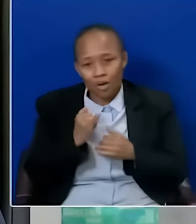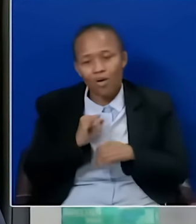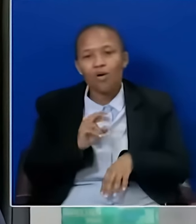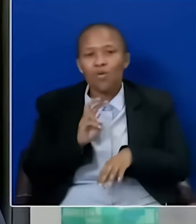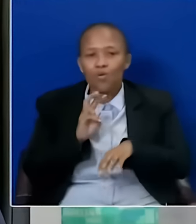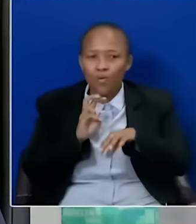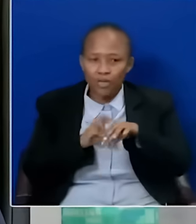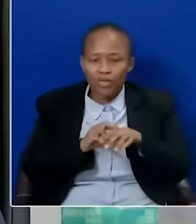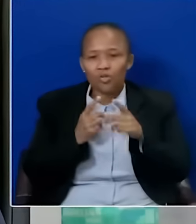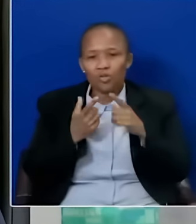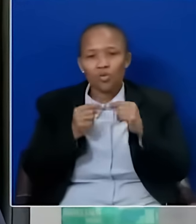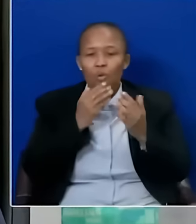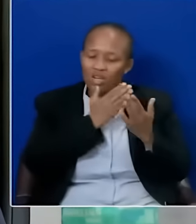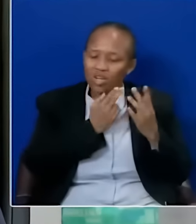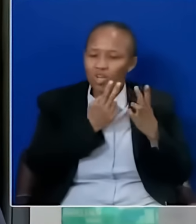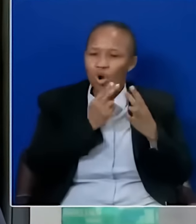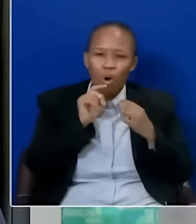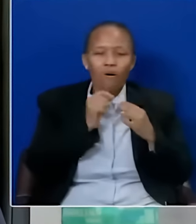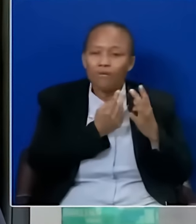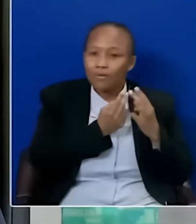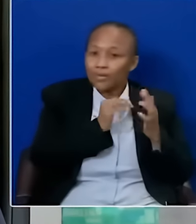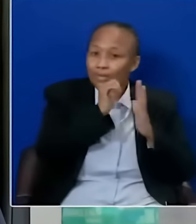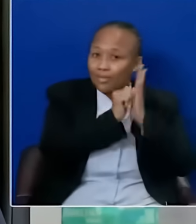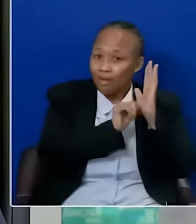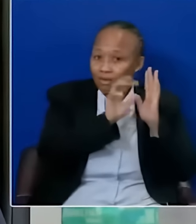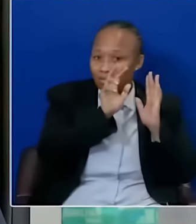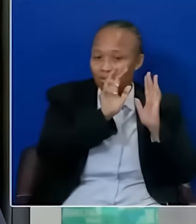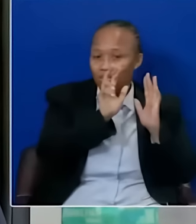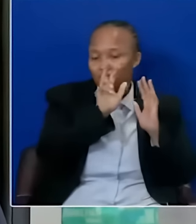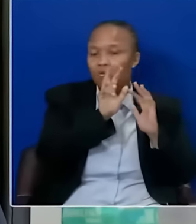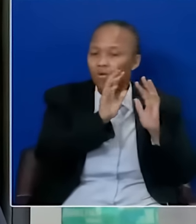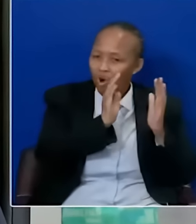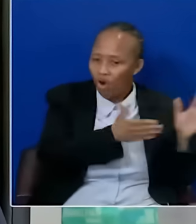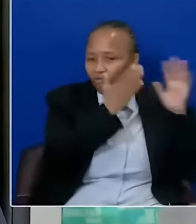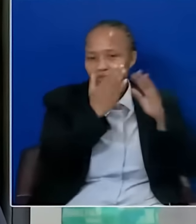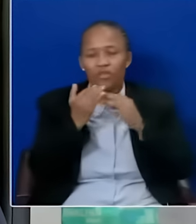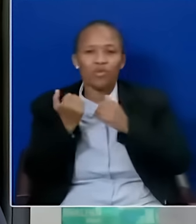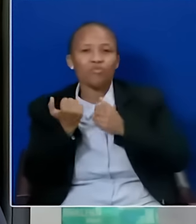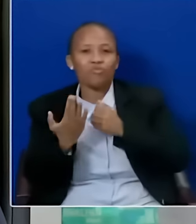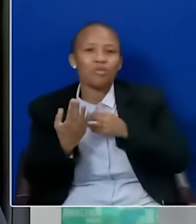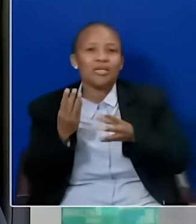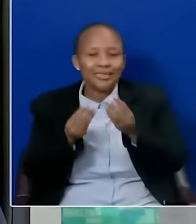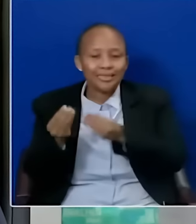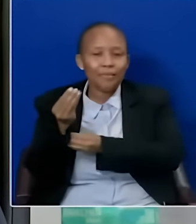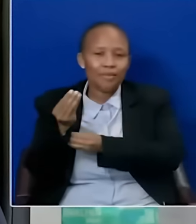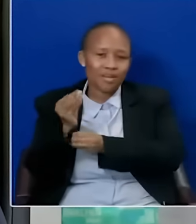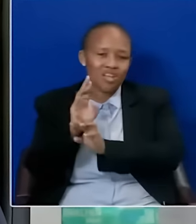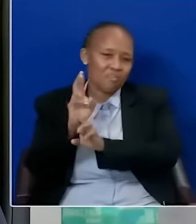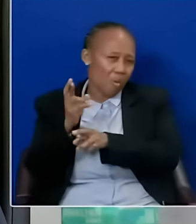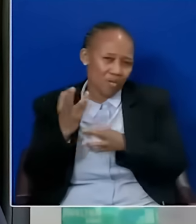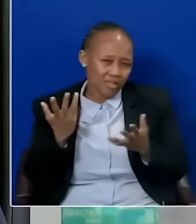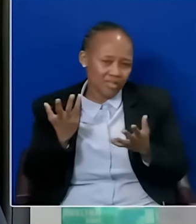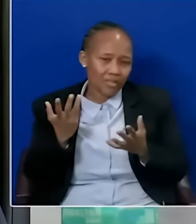a supplementary report. Because in most cases, those are mistakes that are